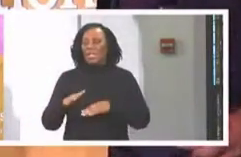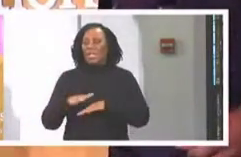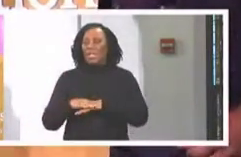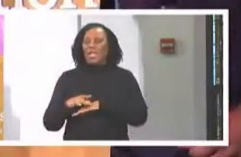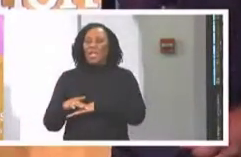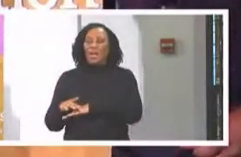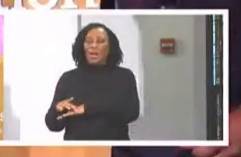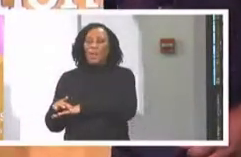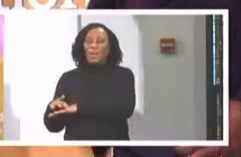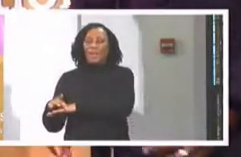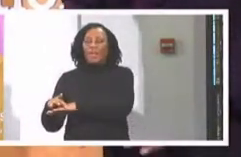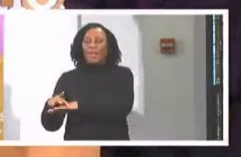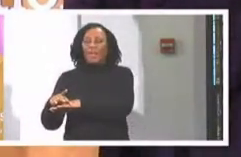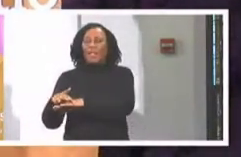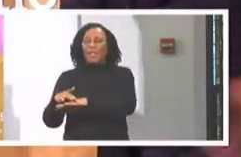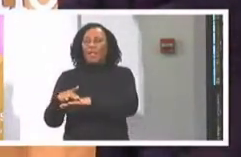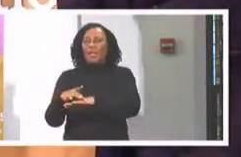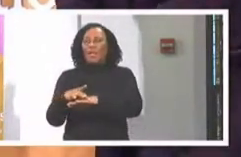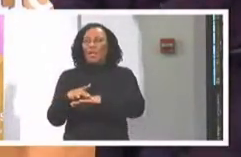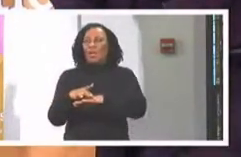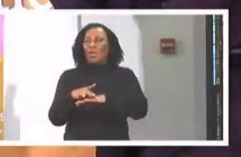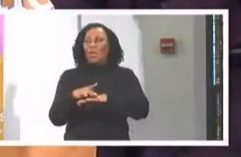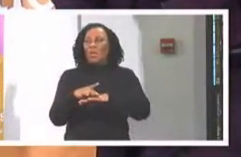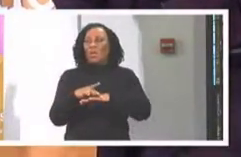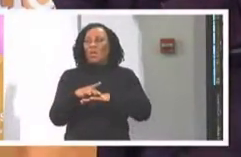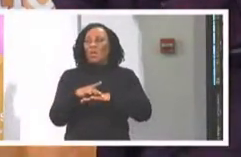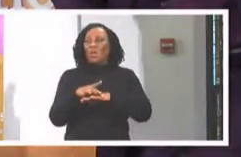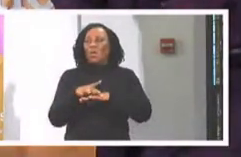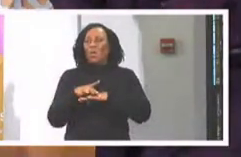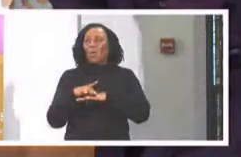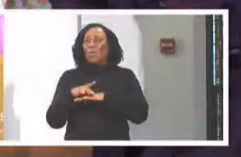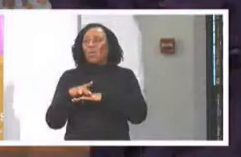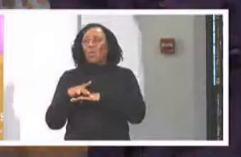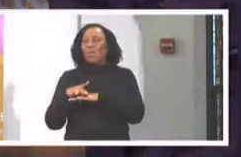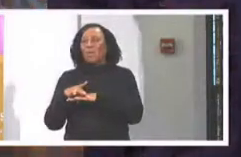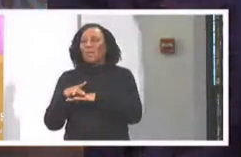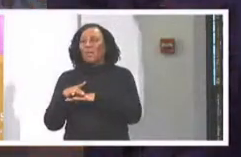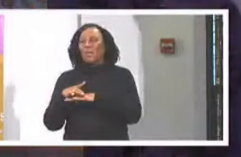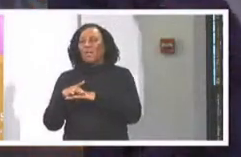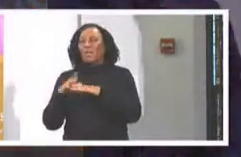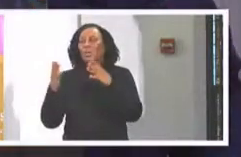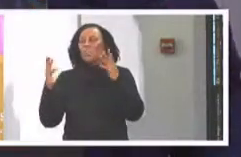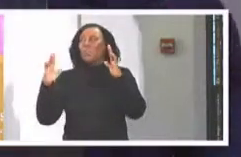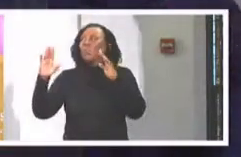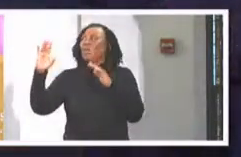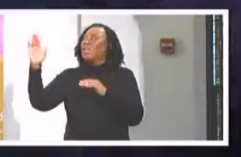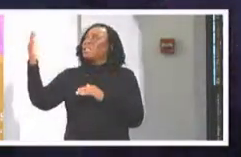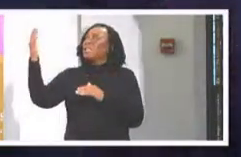Here below.